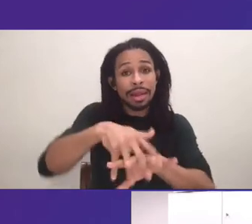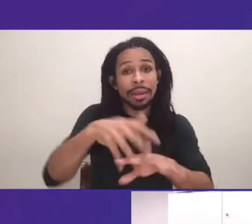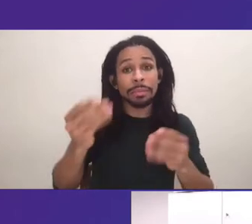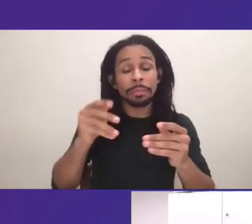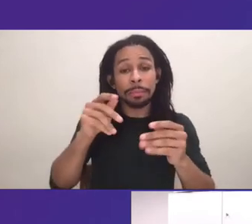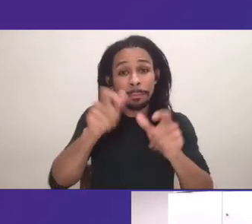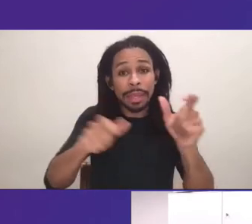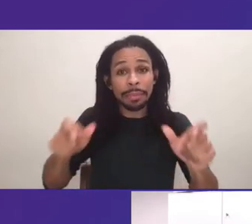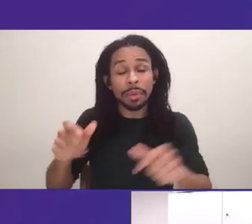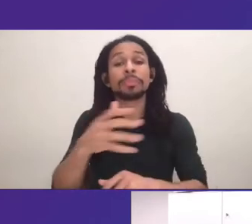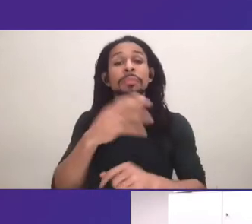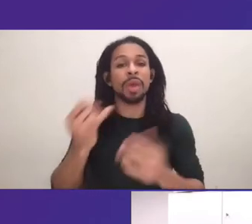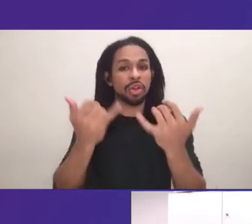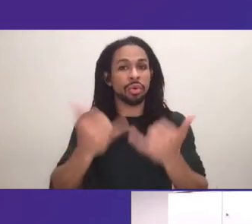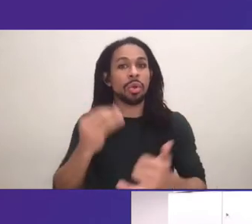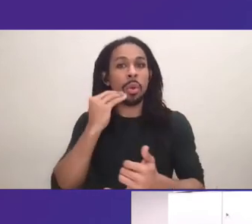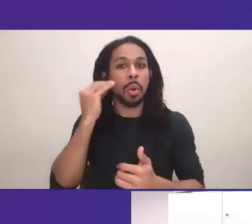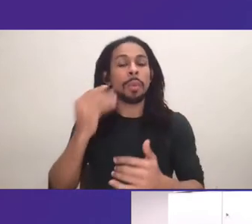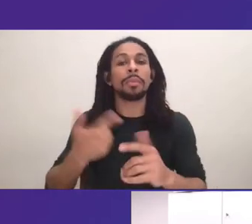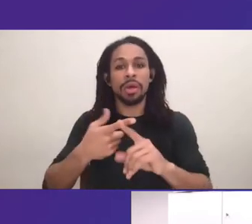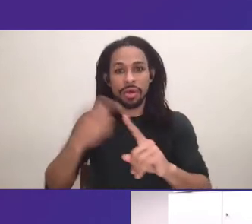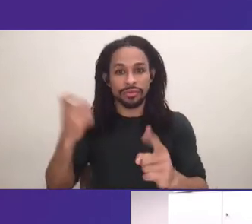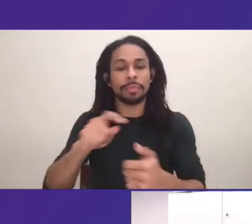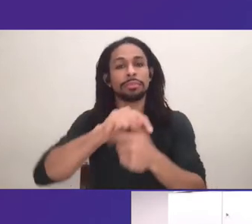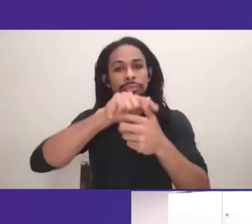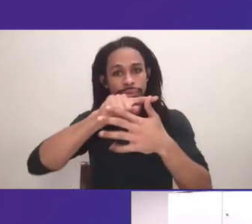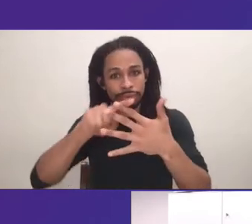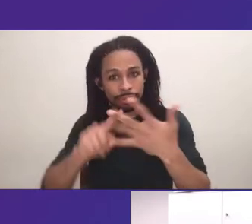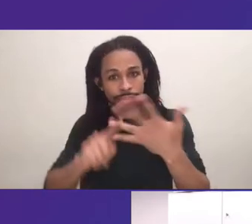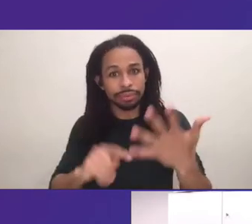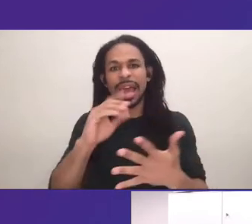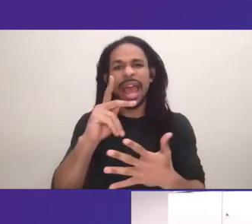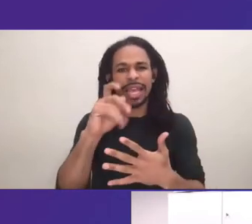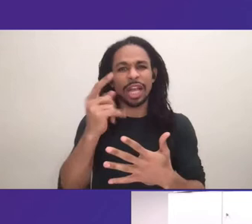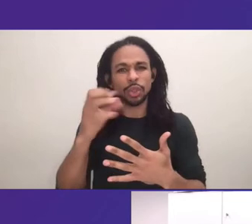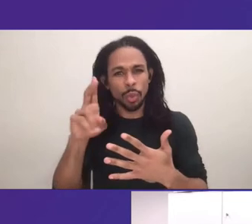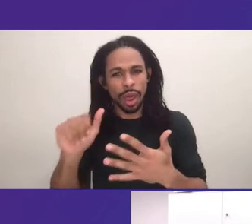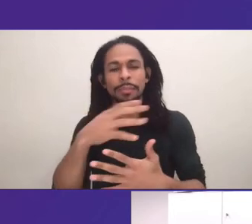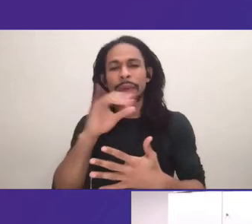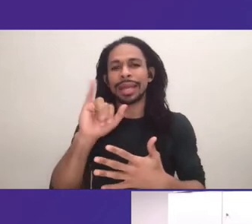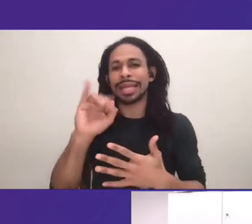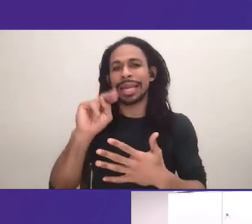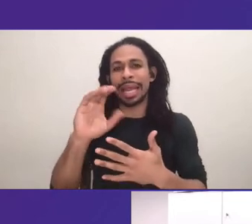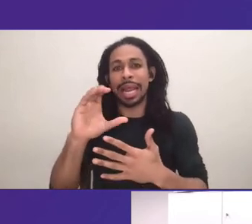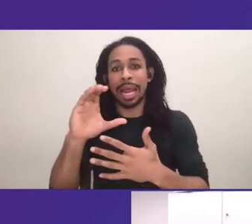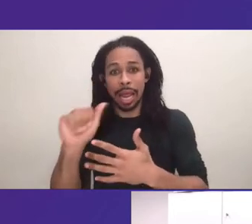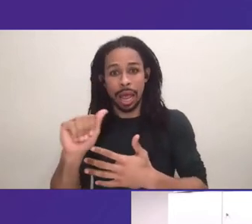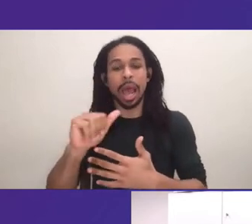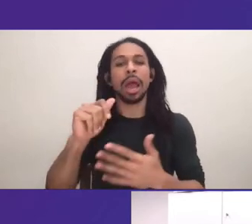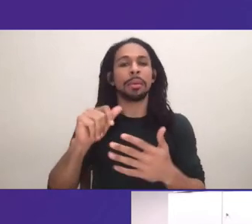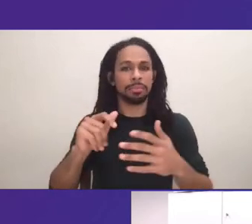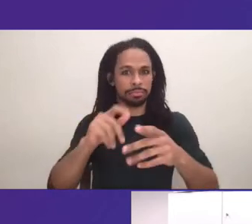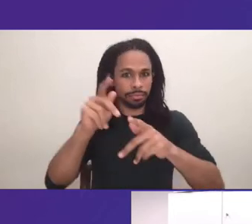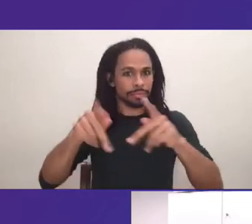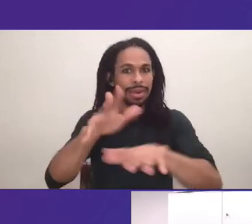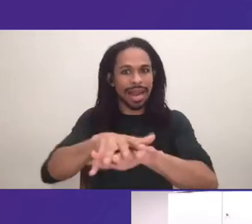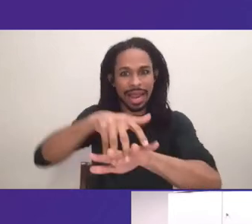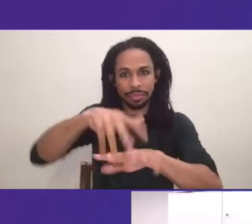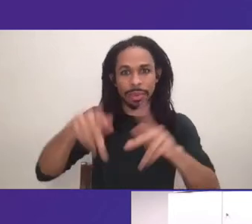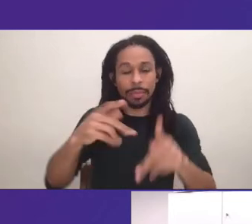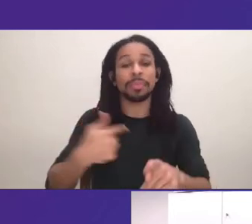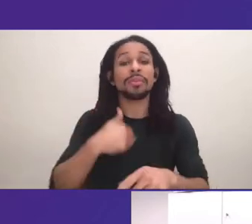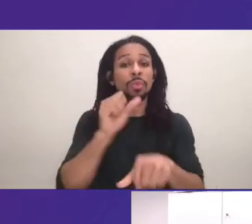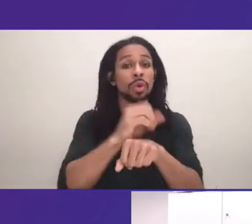Catillo, Chami, Dobida, Senu, Quechua, and Inga populations. I have been working and living in Lenape, Hocking